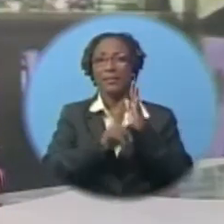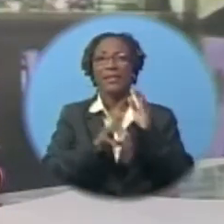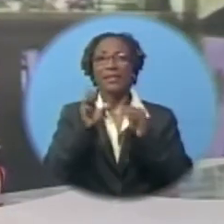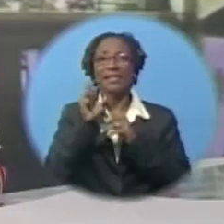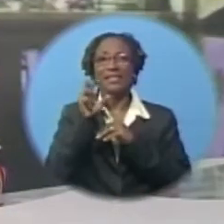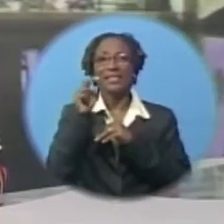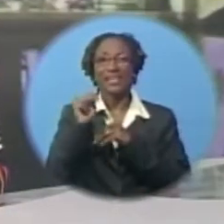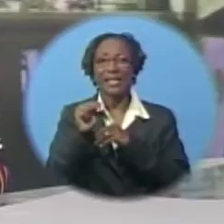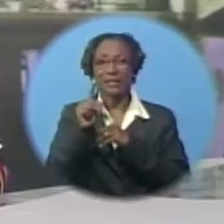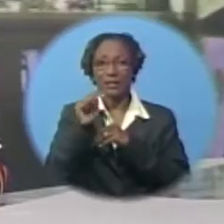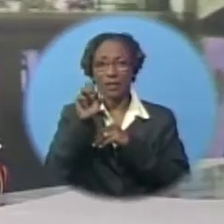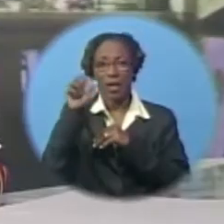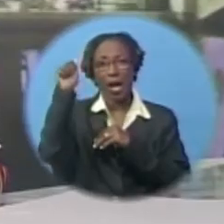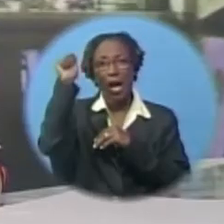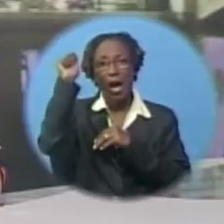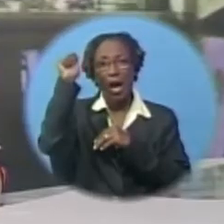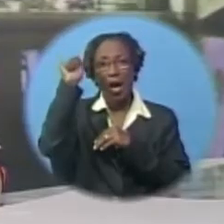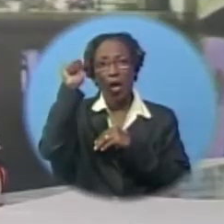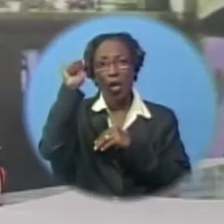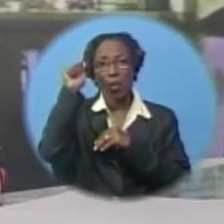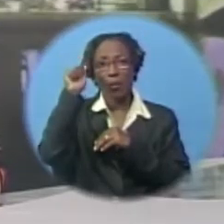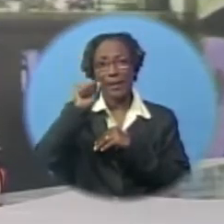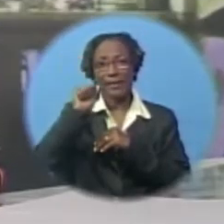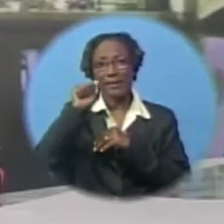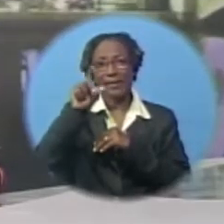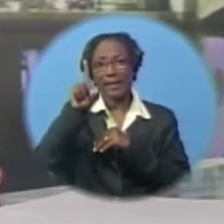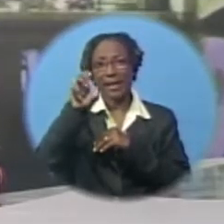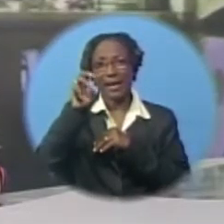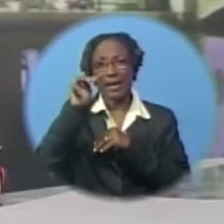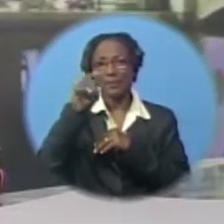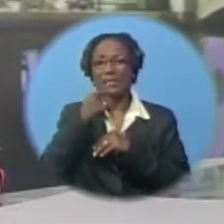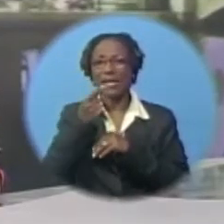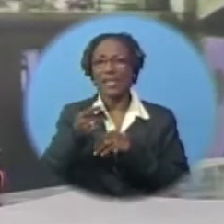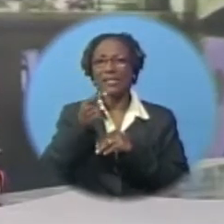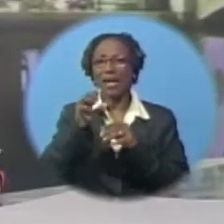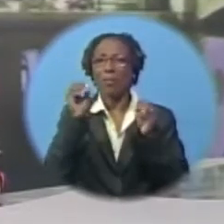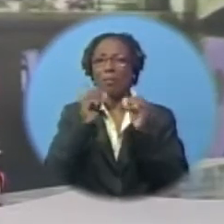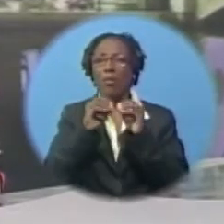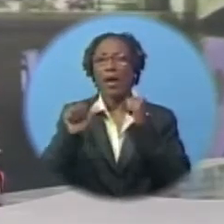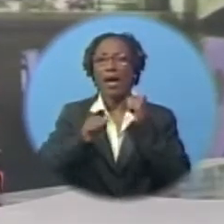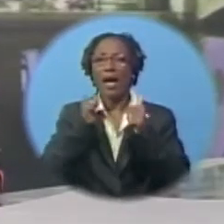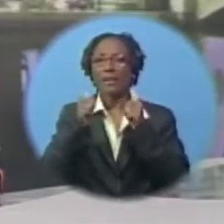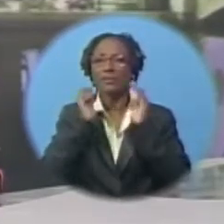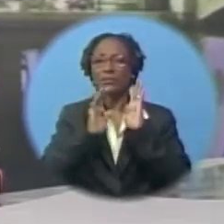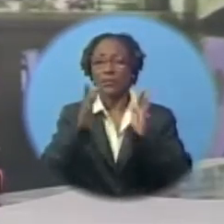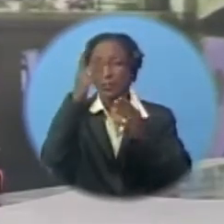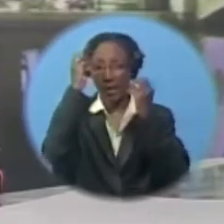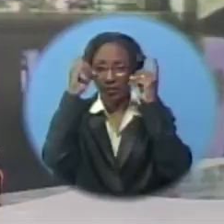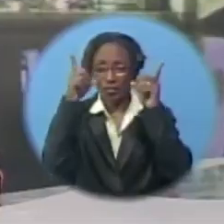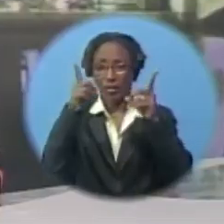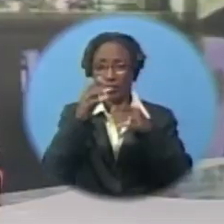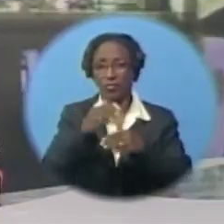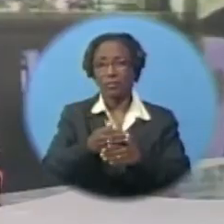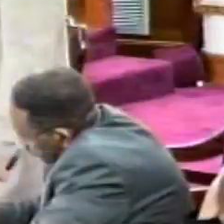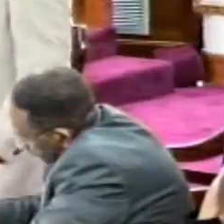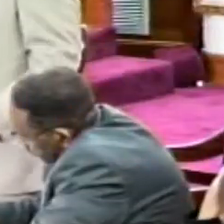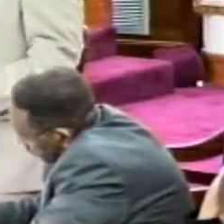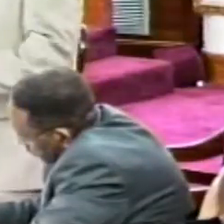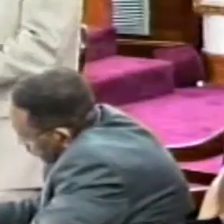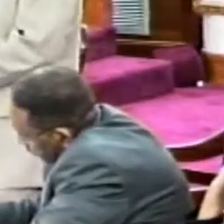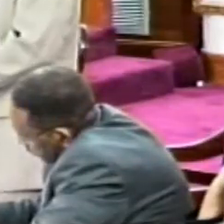Independent Senator Alwyn Adams believes a more active approach to education is the way forward for Barbados.